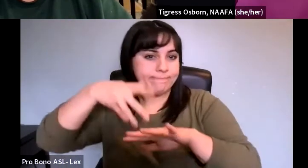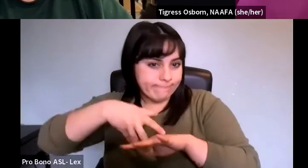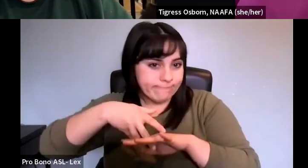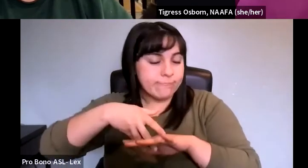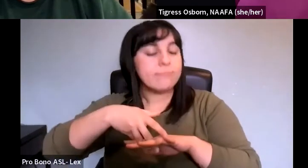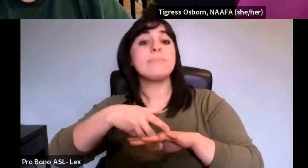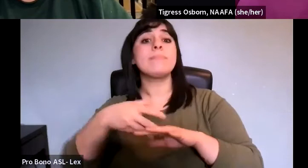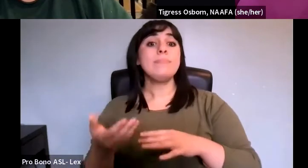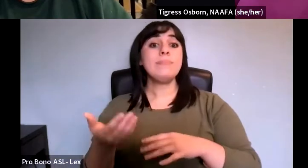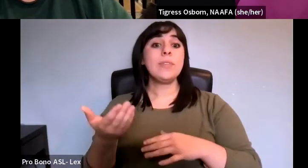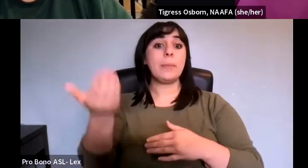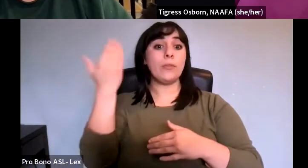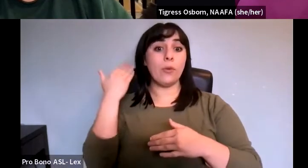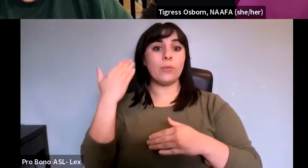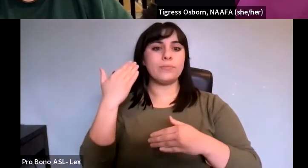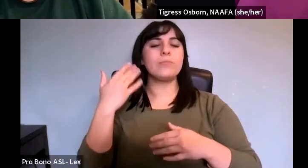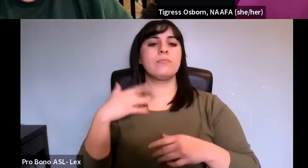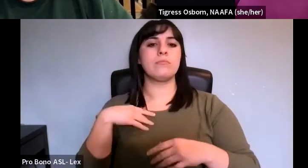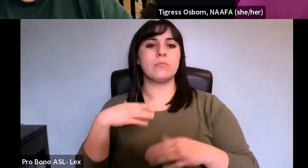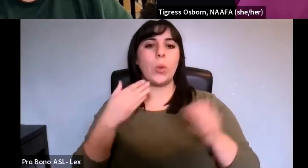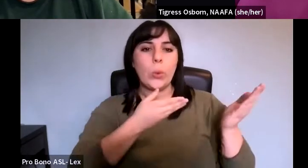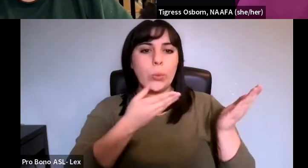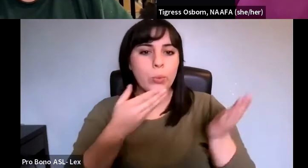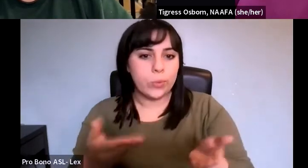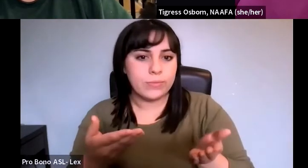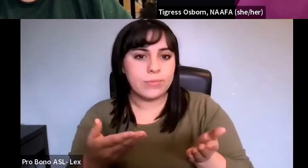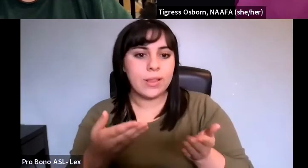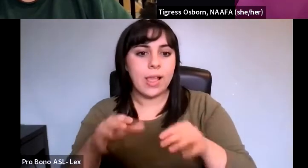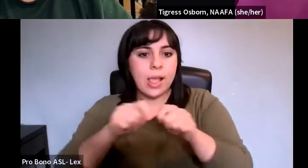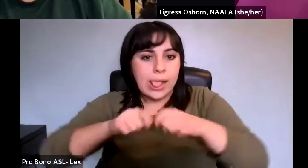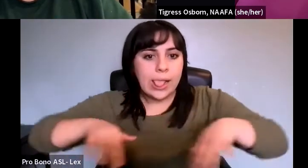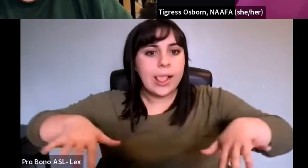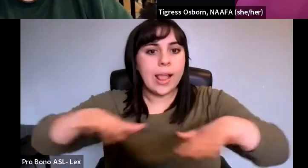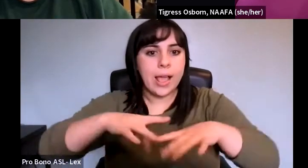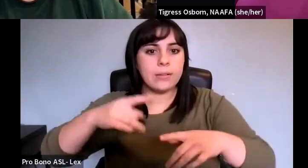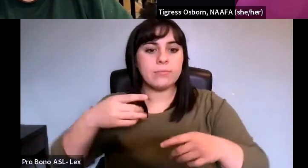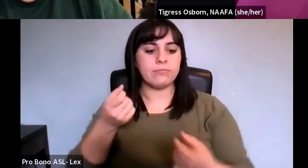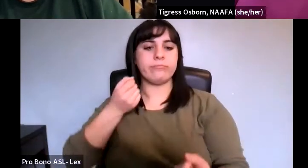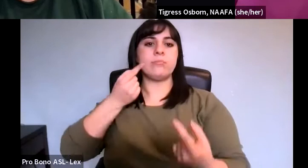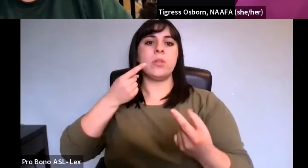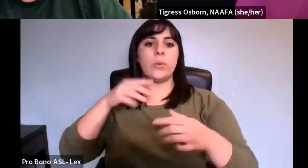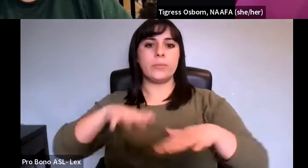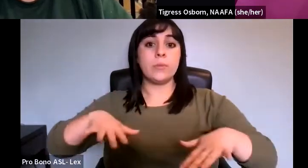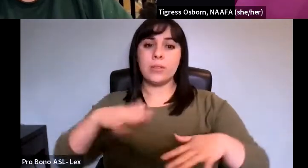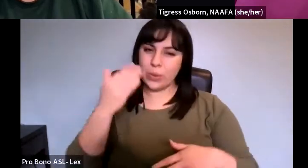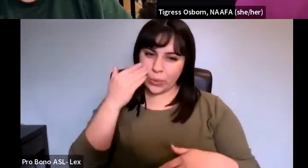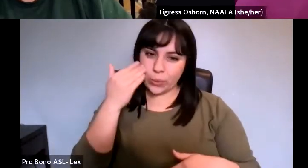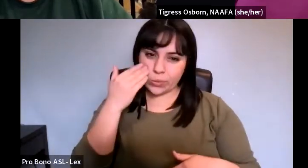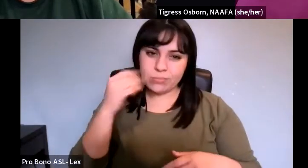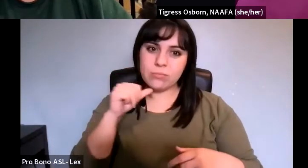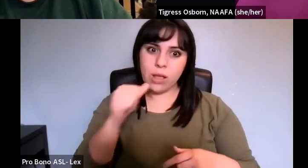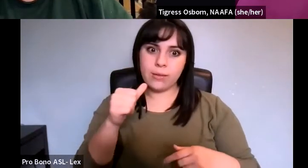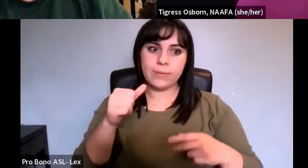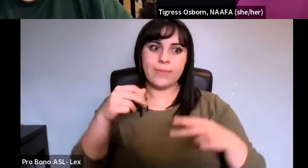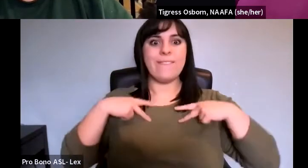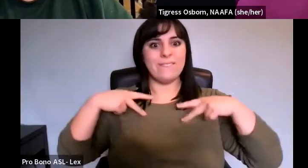At our last webinar, we introduced land acknowledgements as an important piece of what we do, even though we're not meeting in physical space. And I